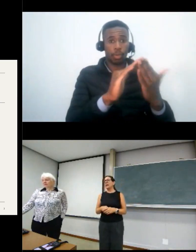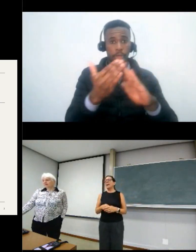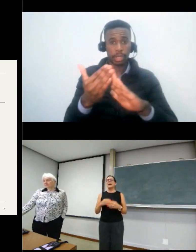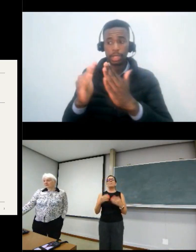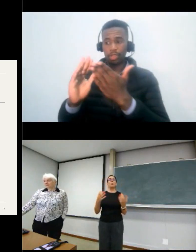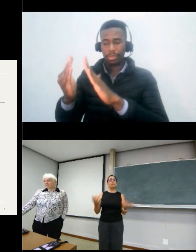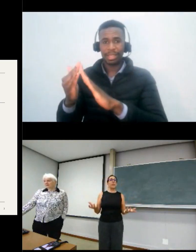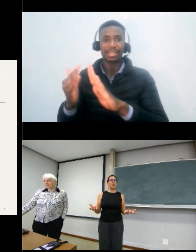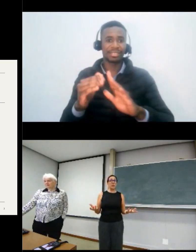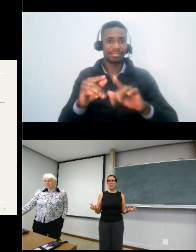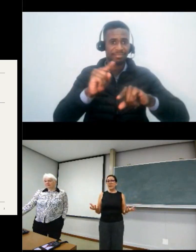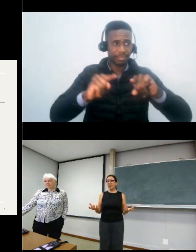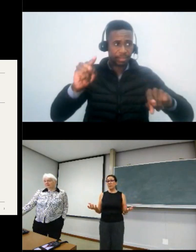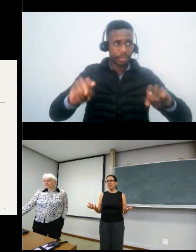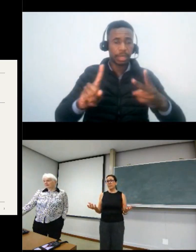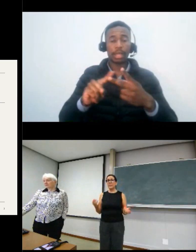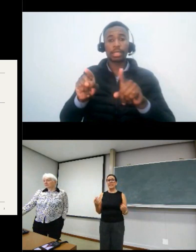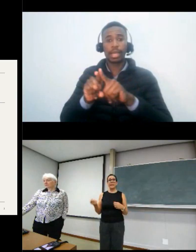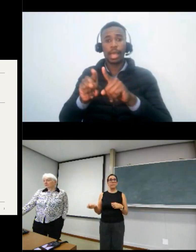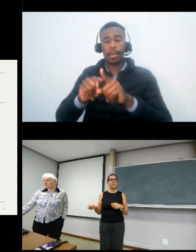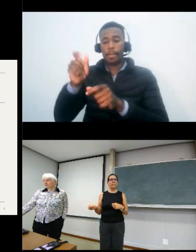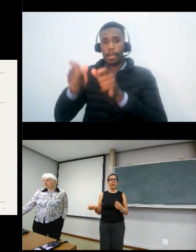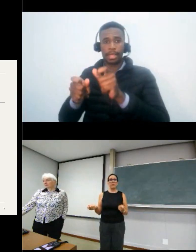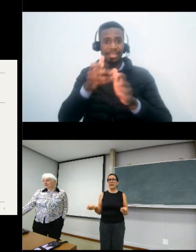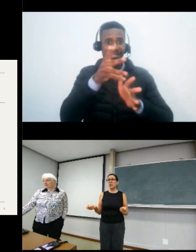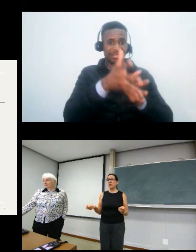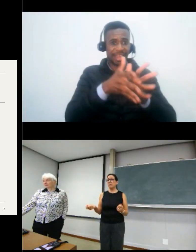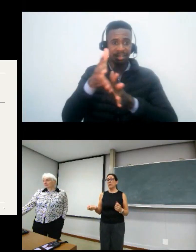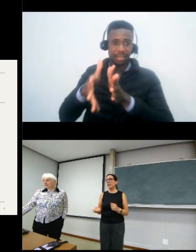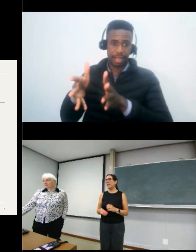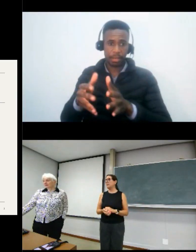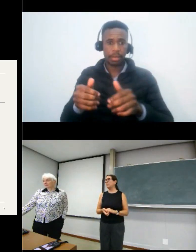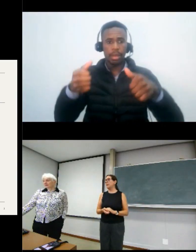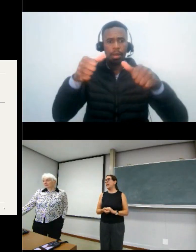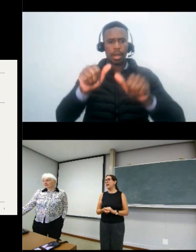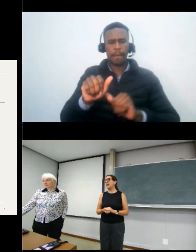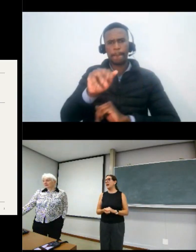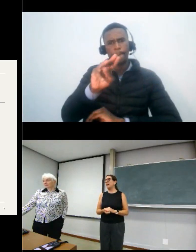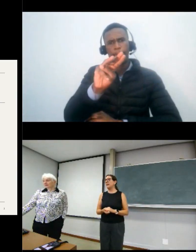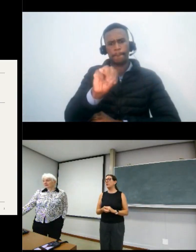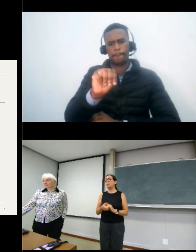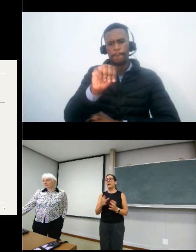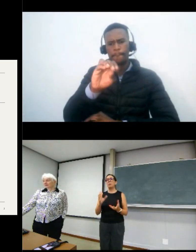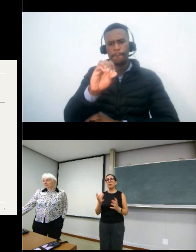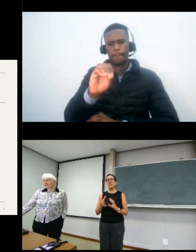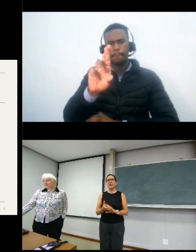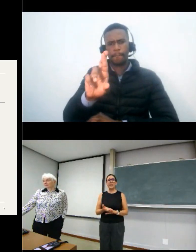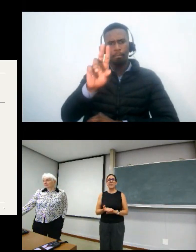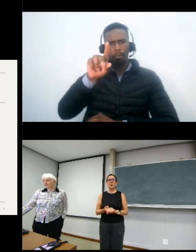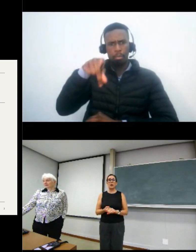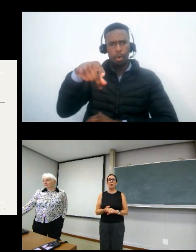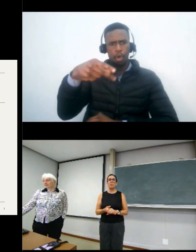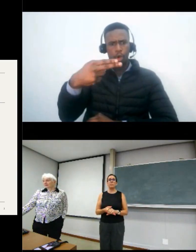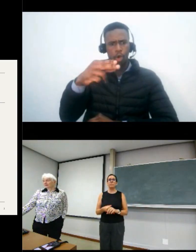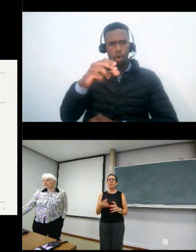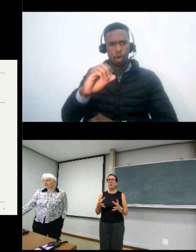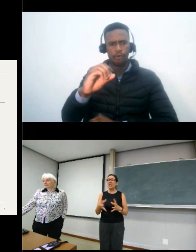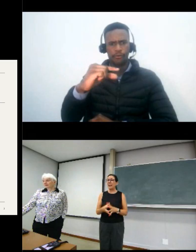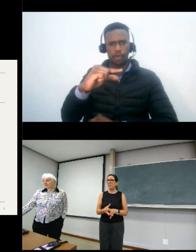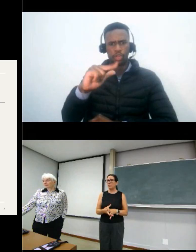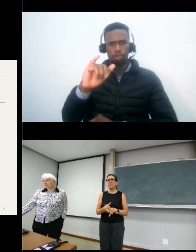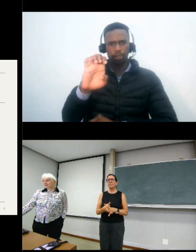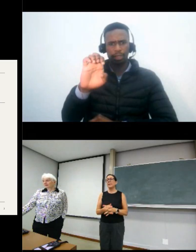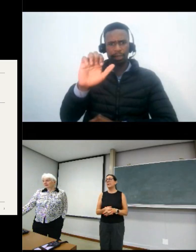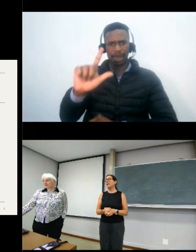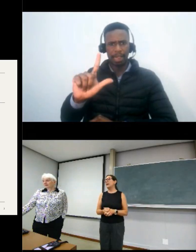signer. At a morphological level, you see variation, the way in which signs are